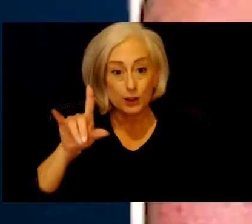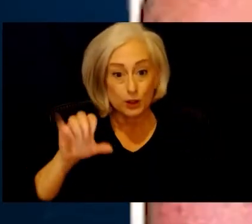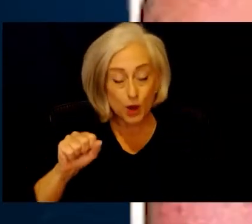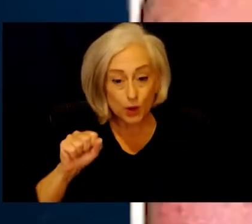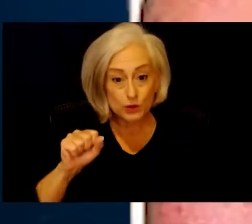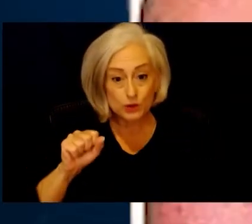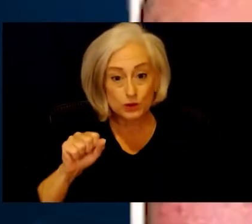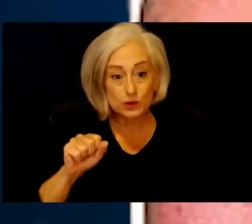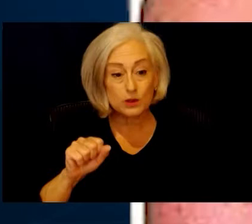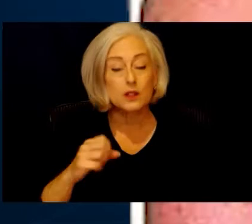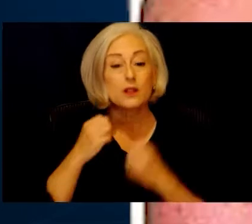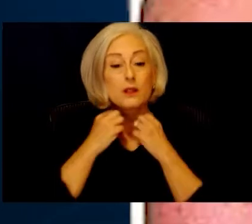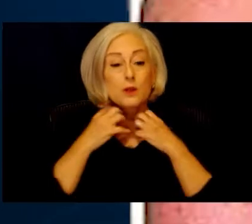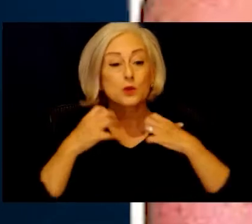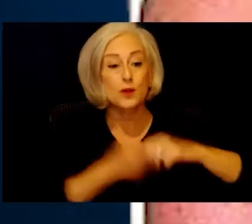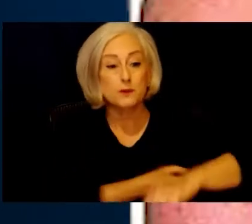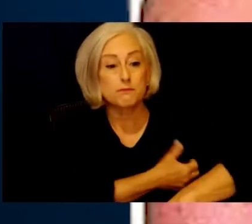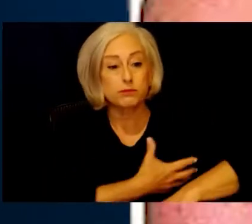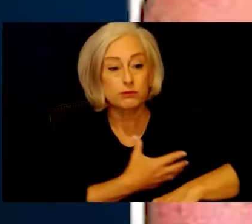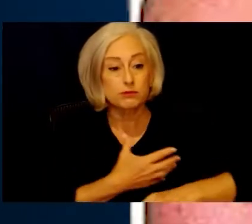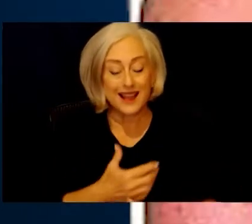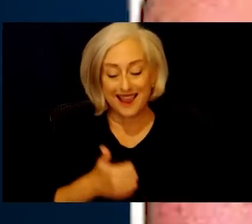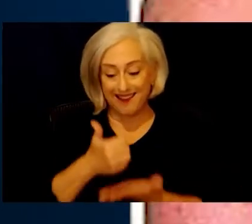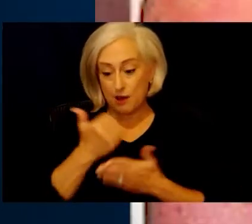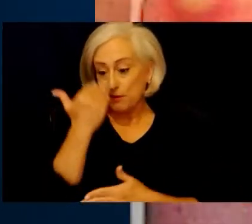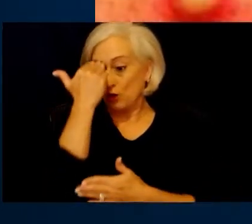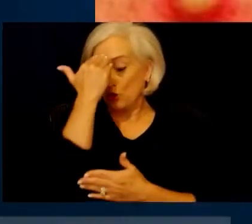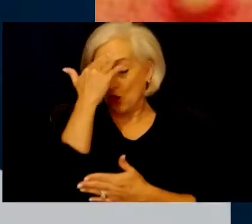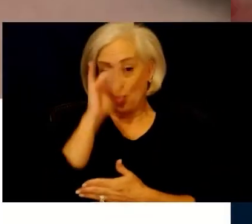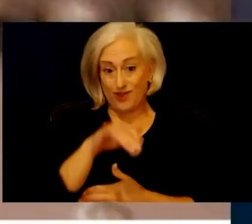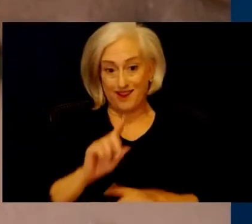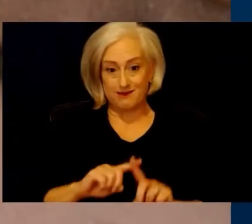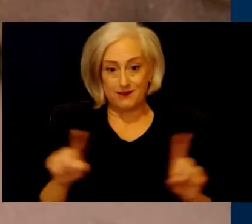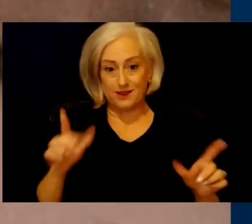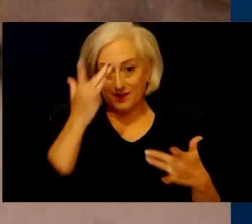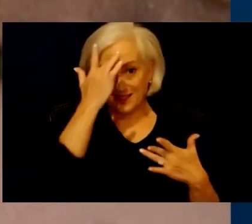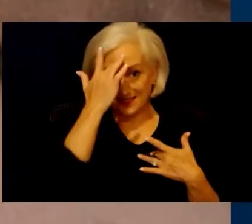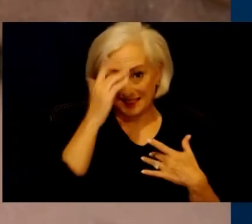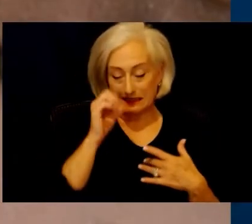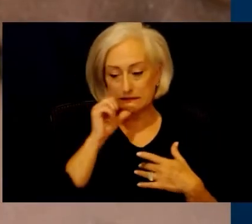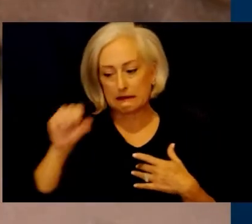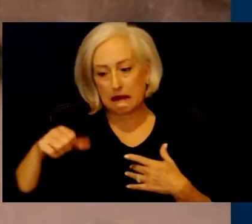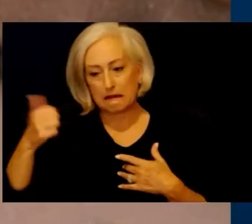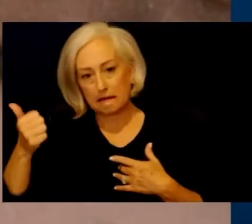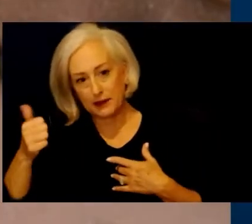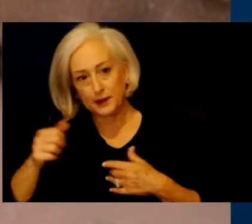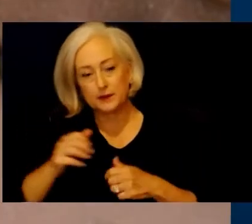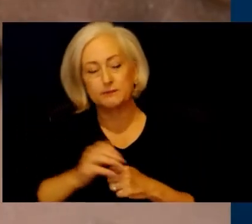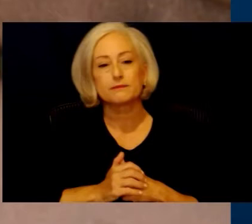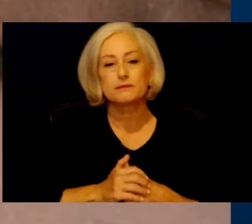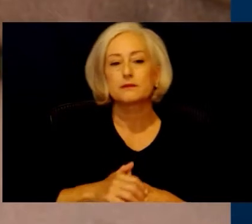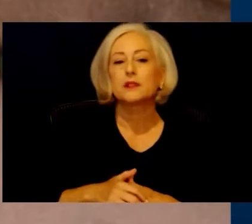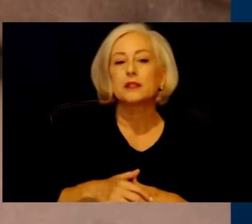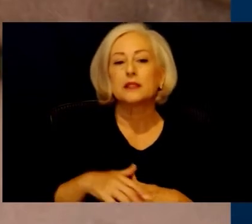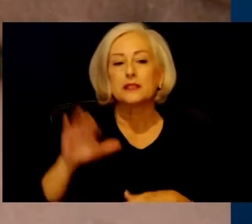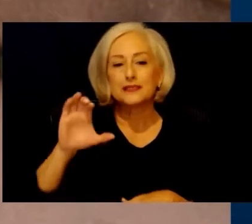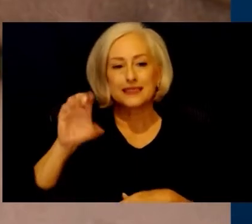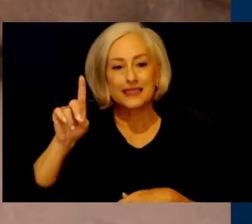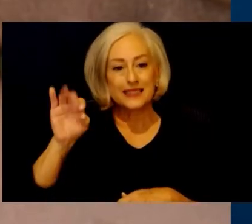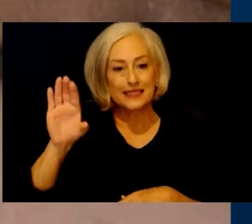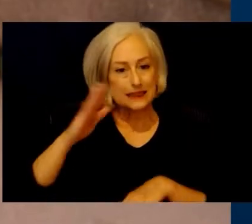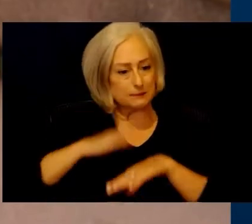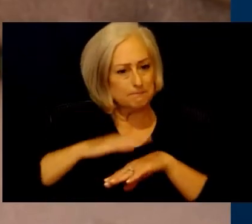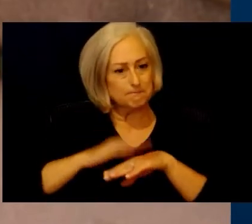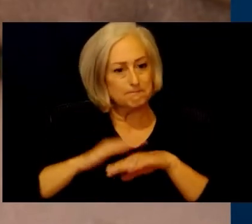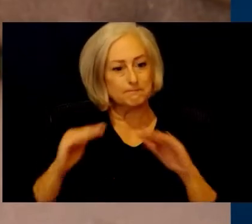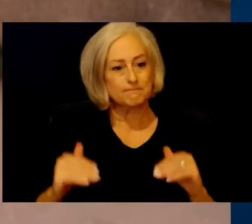that can help distinguish it from some of the other illnesses as well. The CDC raised its alert for monkeypox to level 2 on Monday,